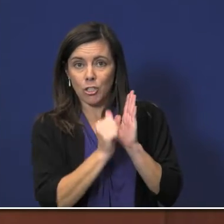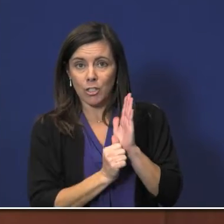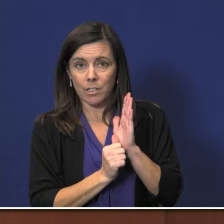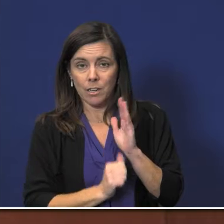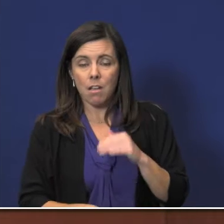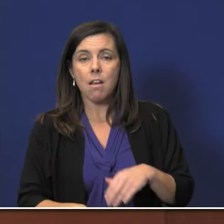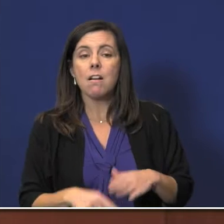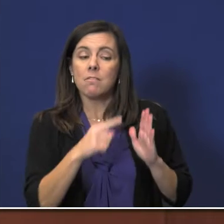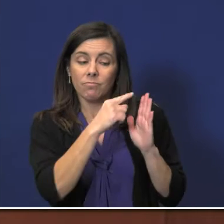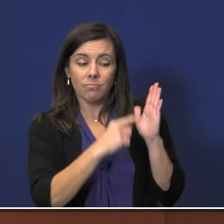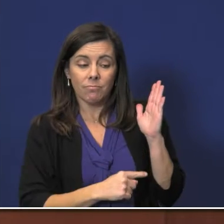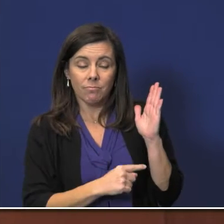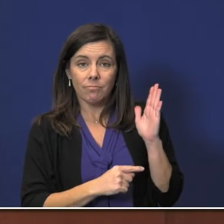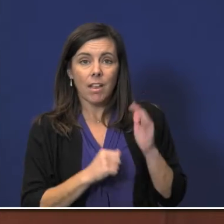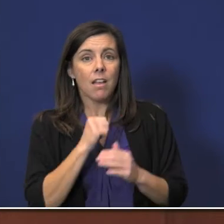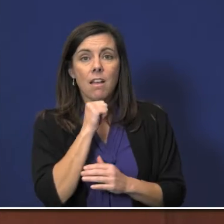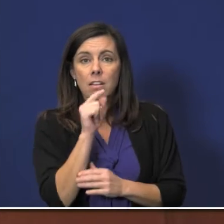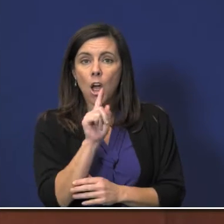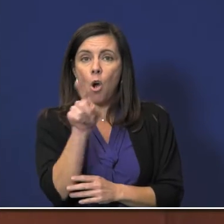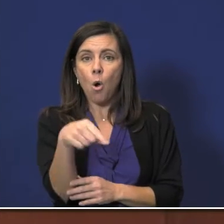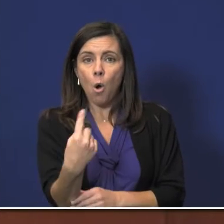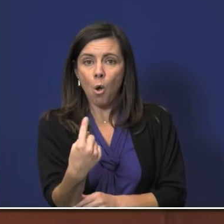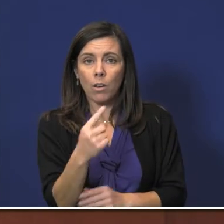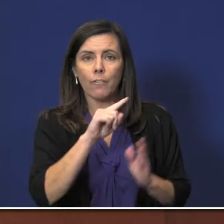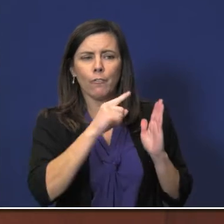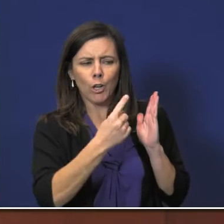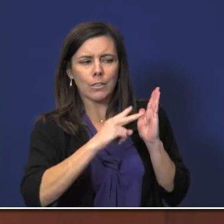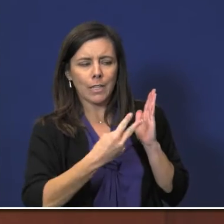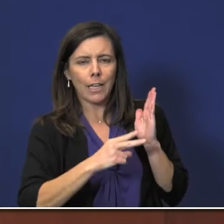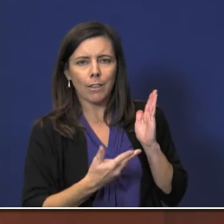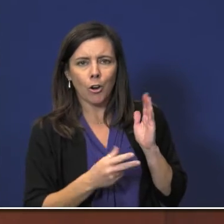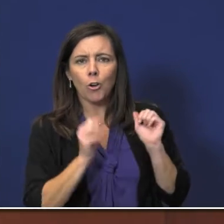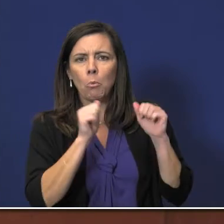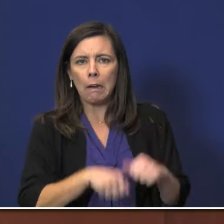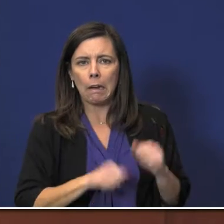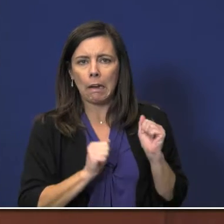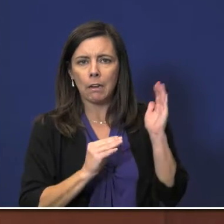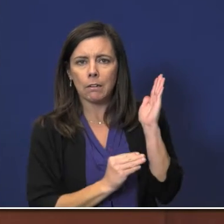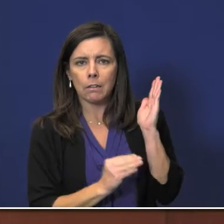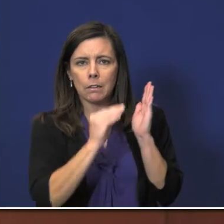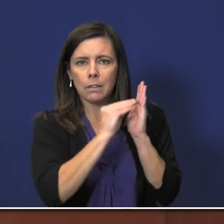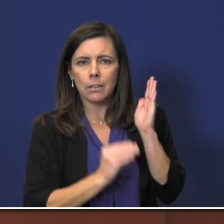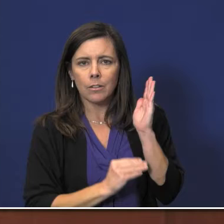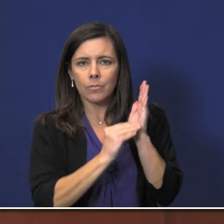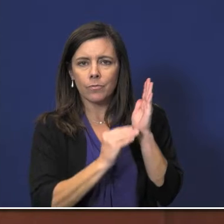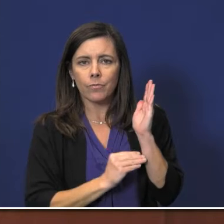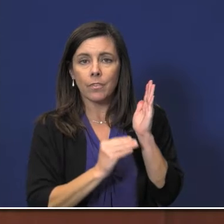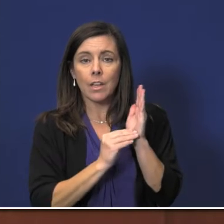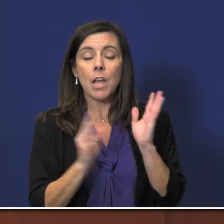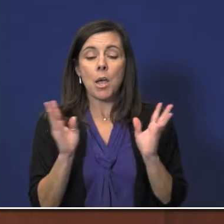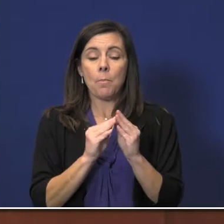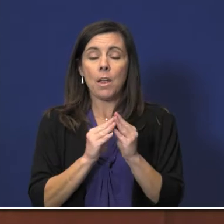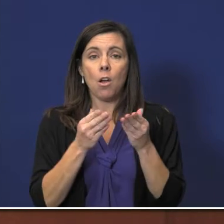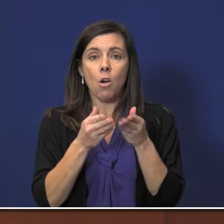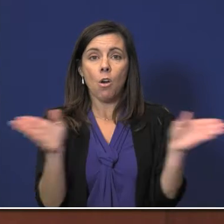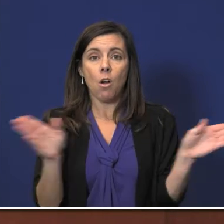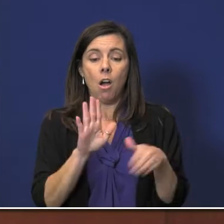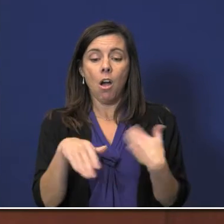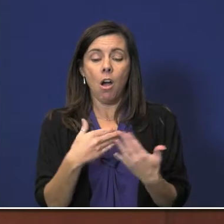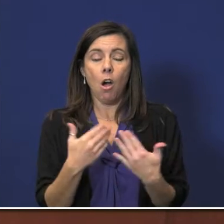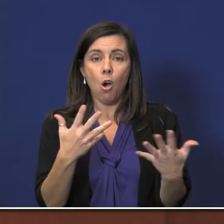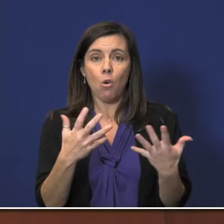not necessarily be handled in the order listed on the notice. The meeting is open to all who wish to